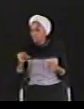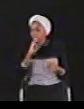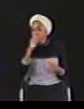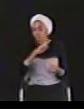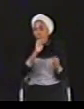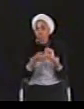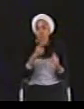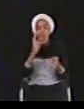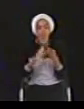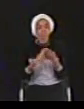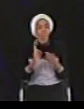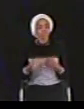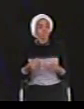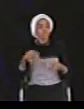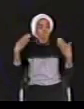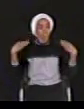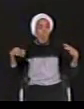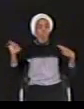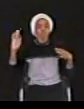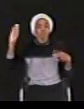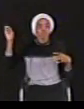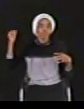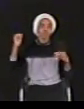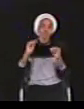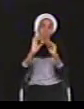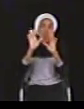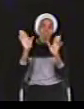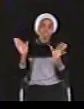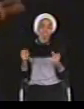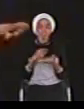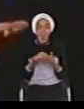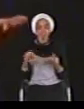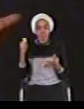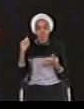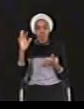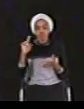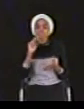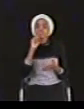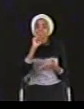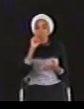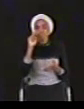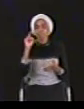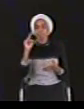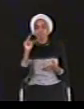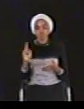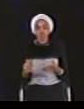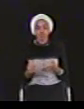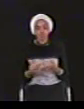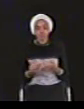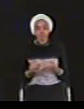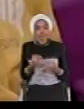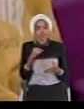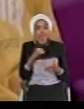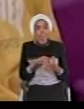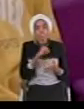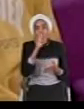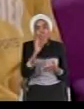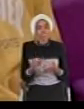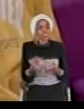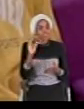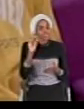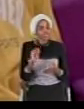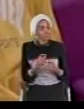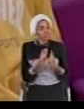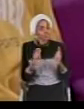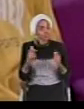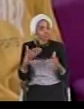angel of light. Verse 15 now tells us, therefore, it is no great